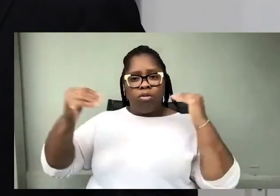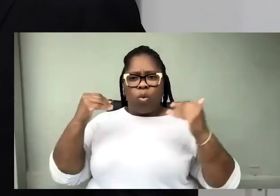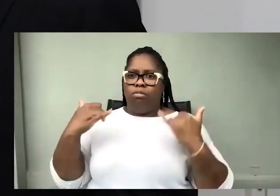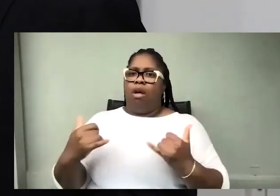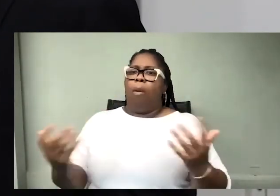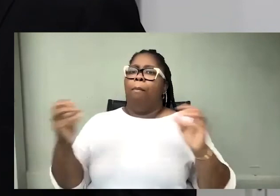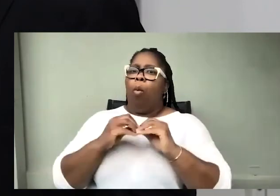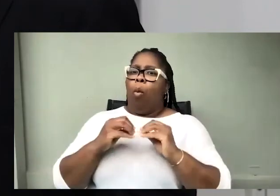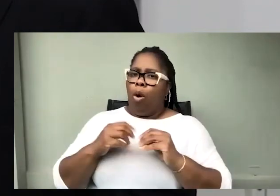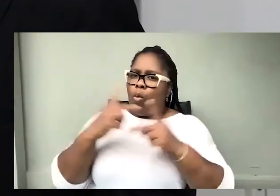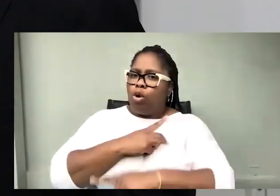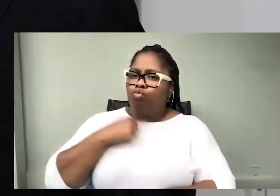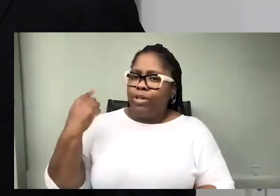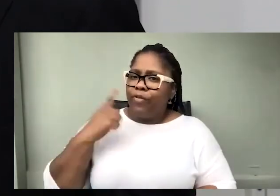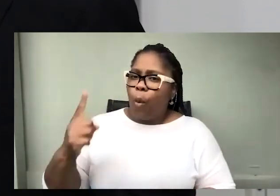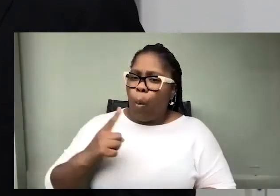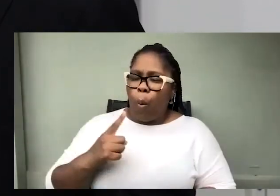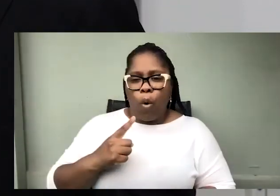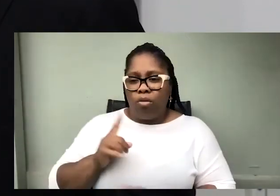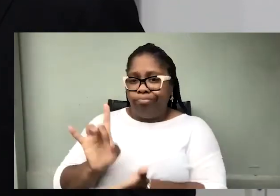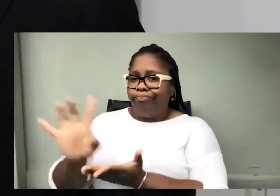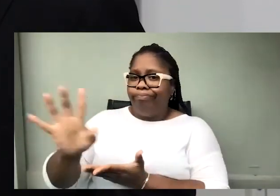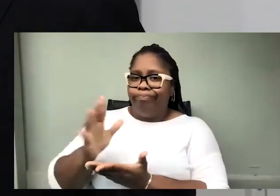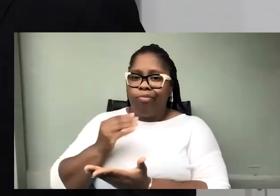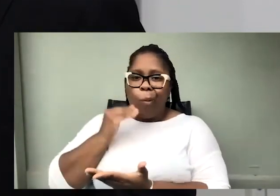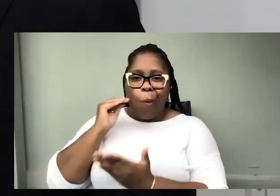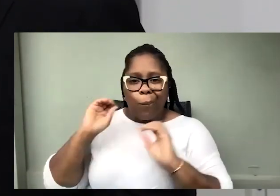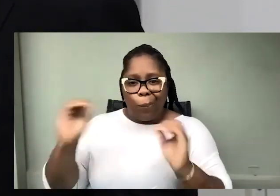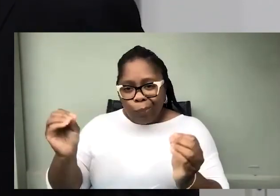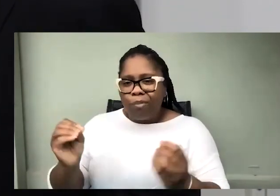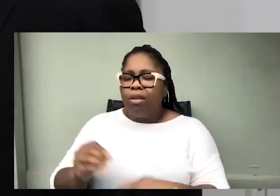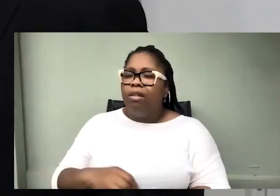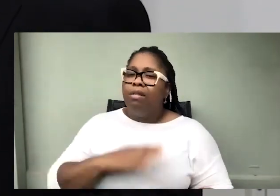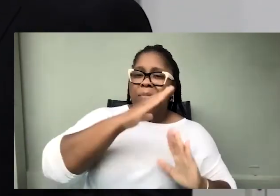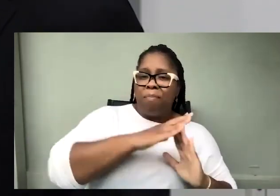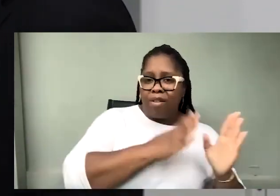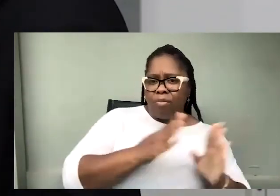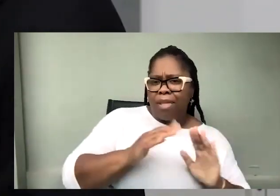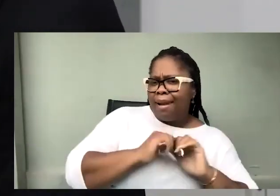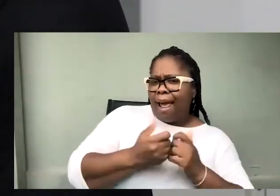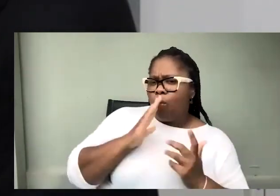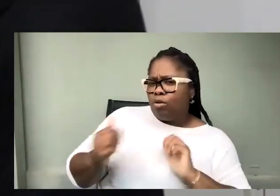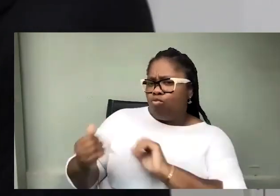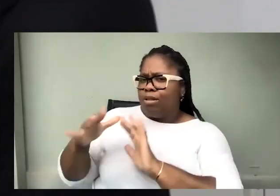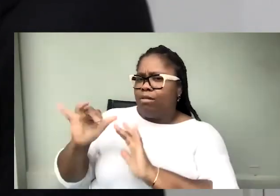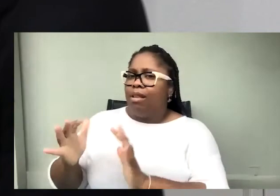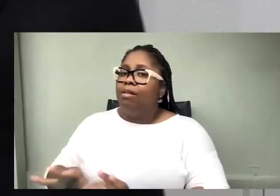great risk for homelessness. What will the master plan for aging do to address this critical issue?